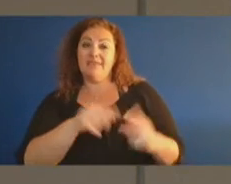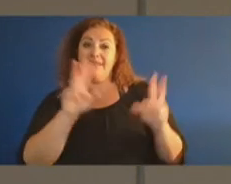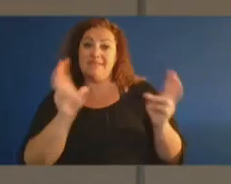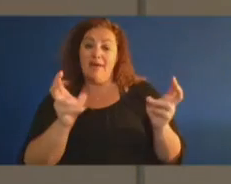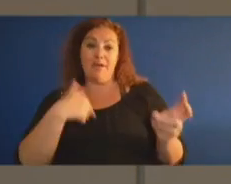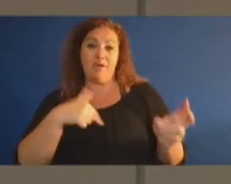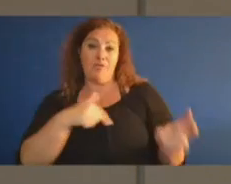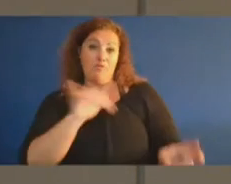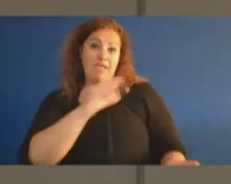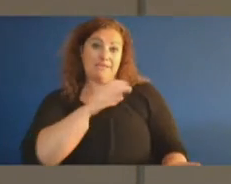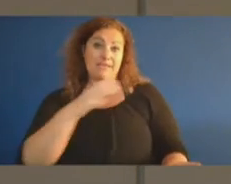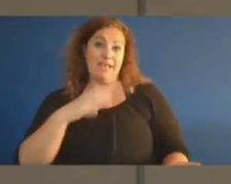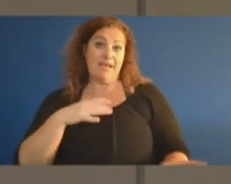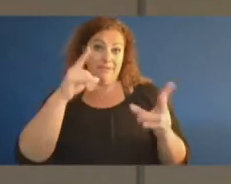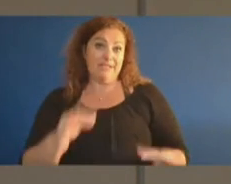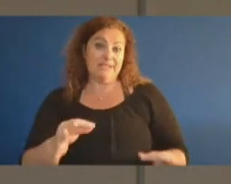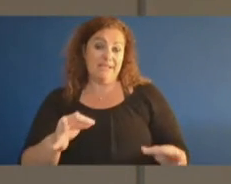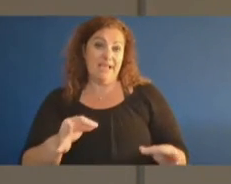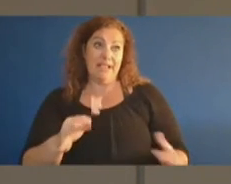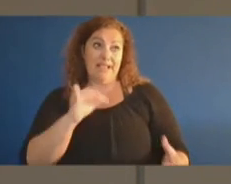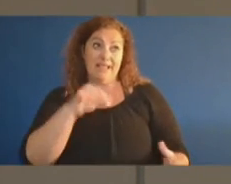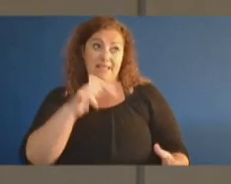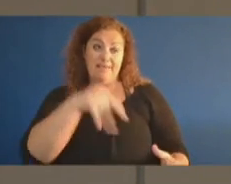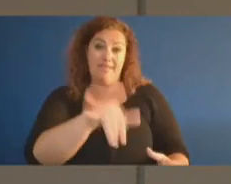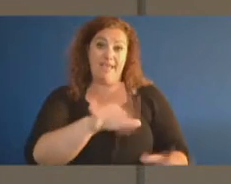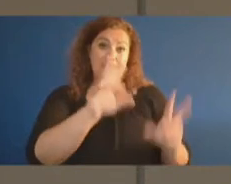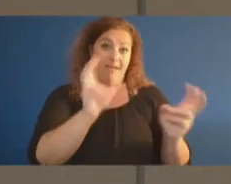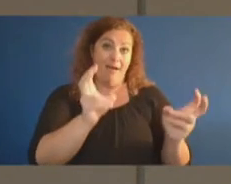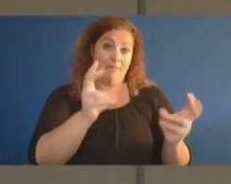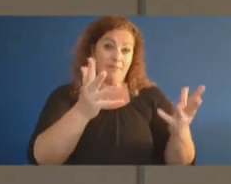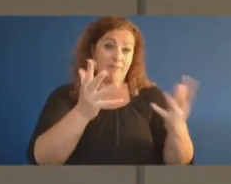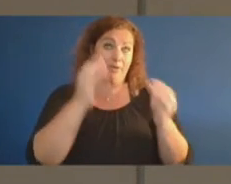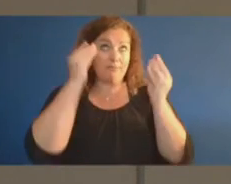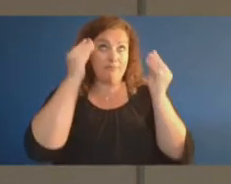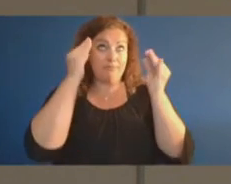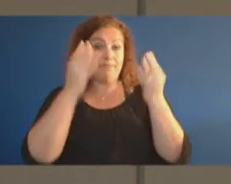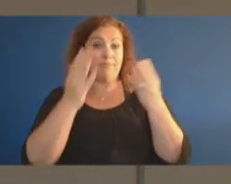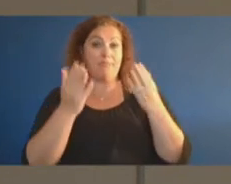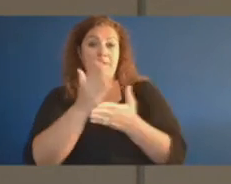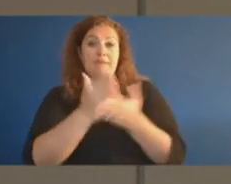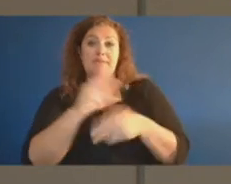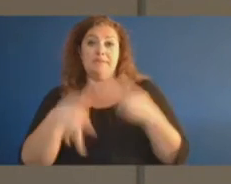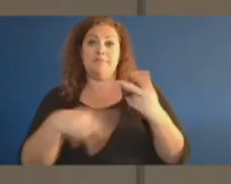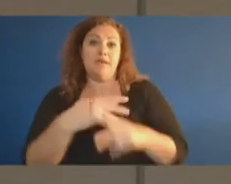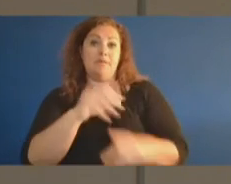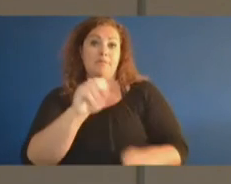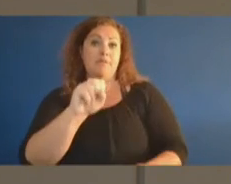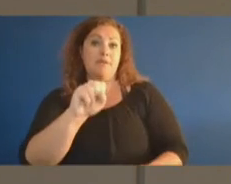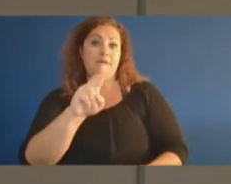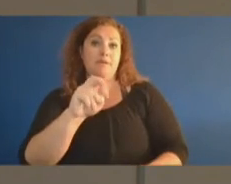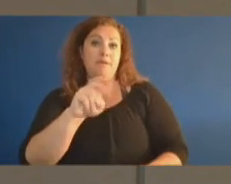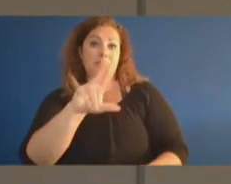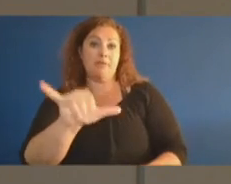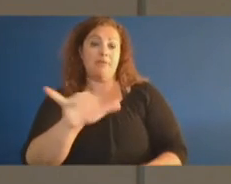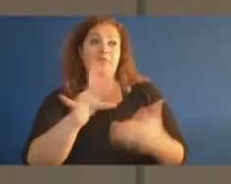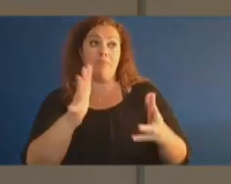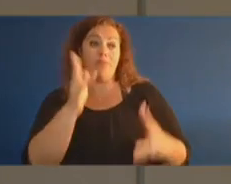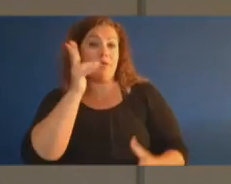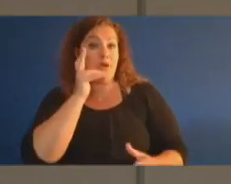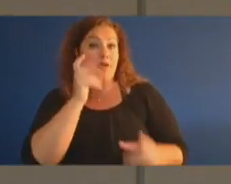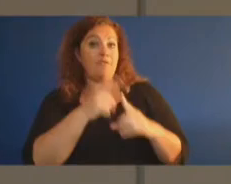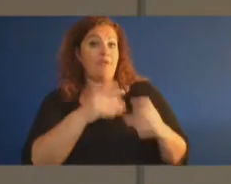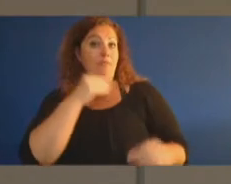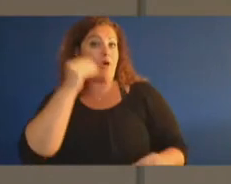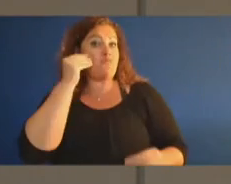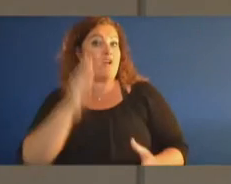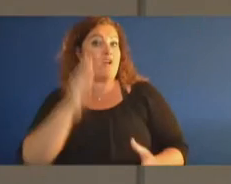decide as we're if this is an area we want to take a look at or maybe some type of survey but we have heard from residents regarding the